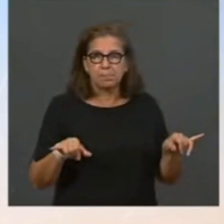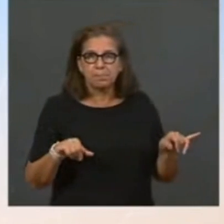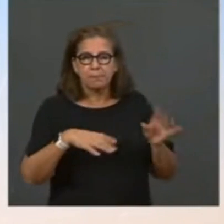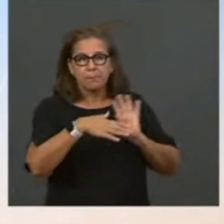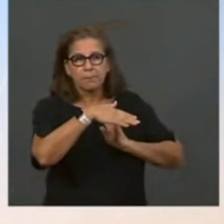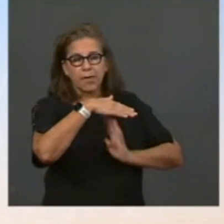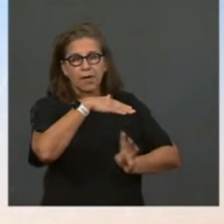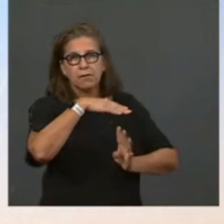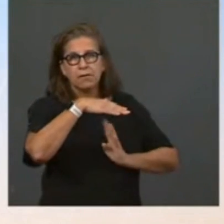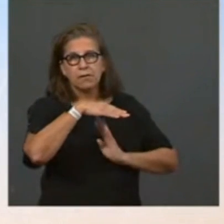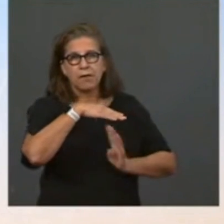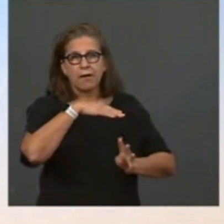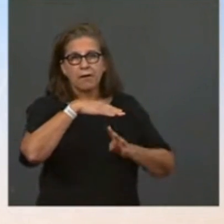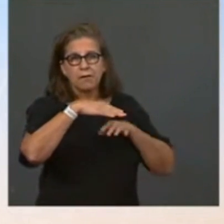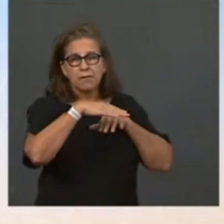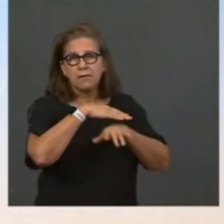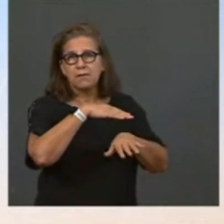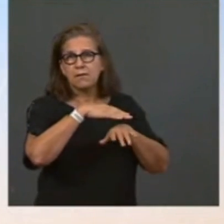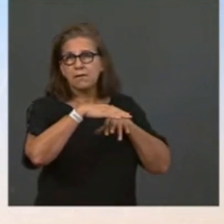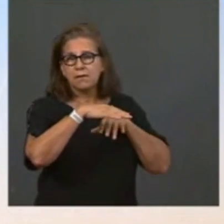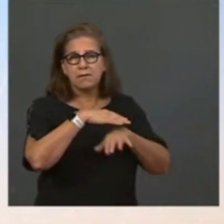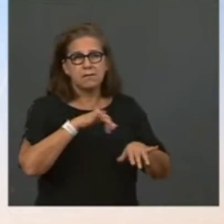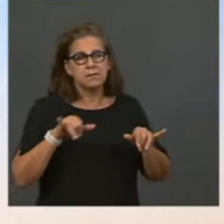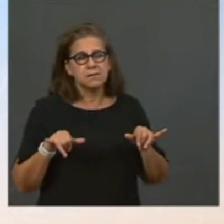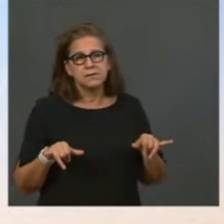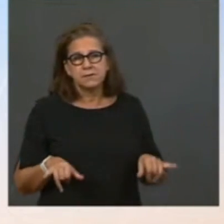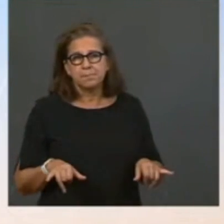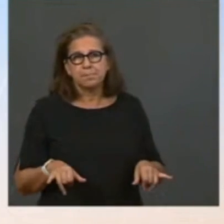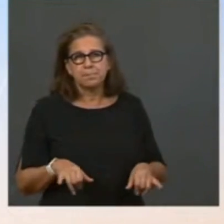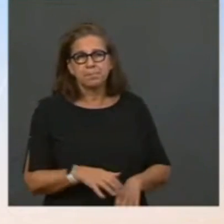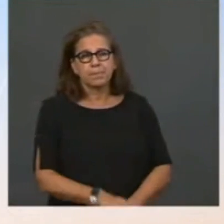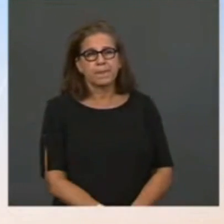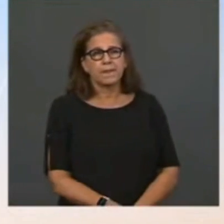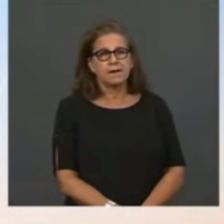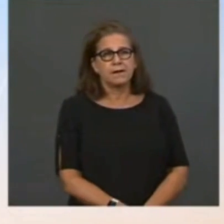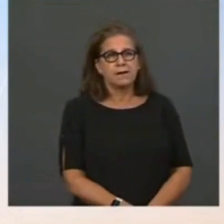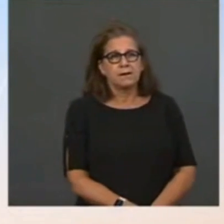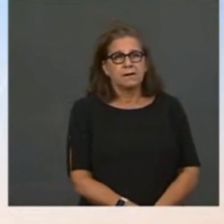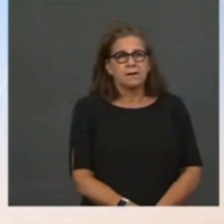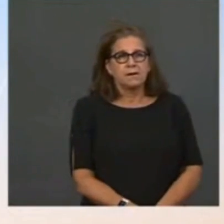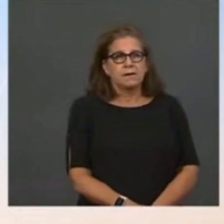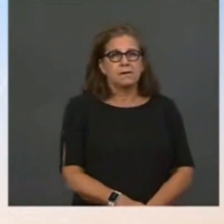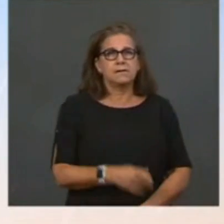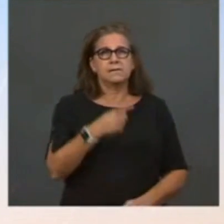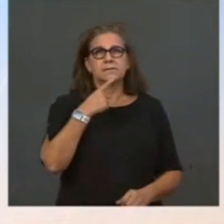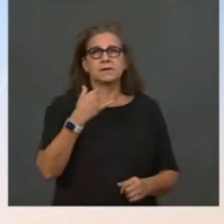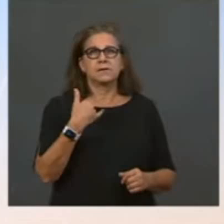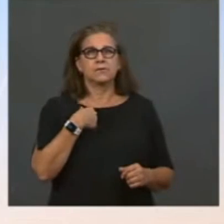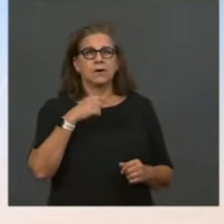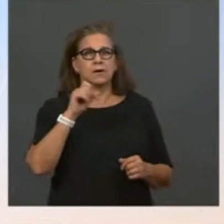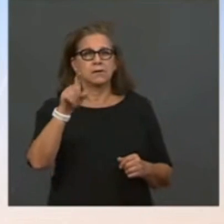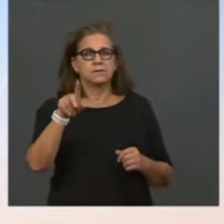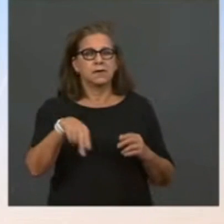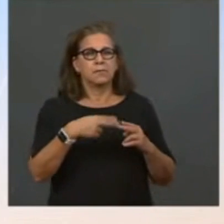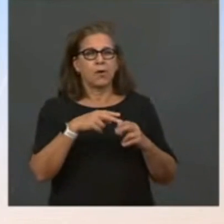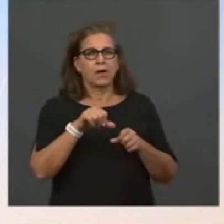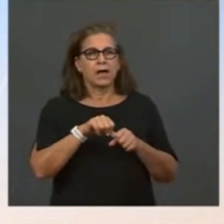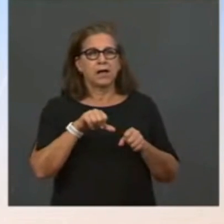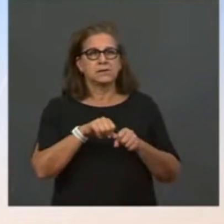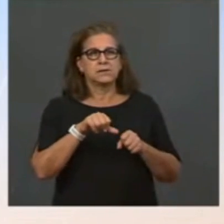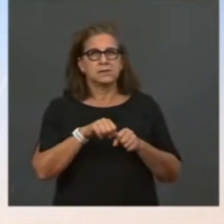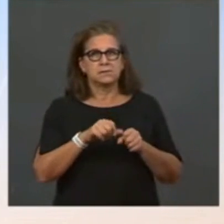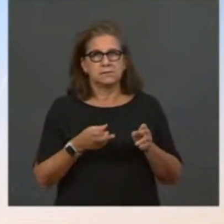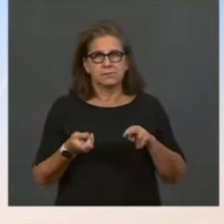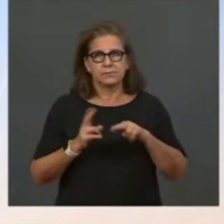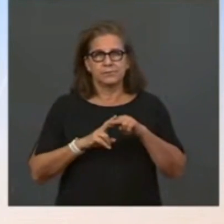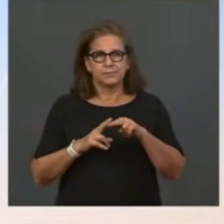Let me ask you, if I can, about gas prices. The president was asked about that. A lot of Americans have been concerned about the cost to go to the pump these days. He said, I don't see anything that's going to happen in